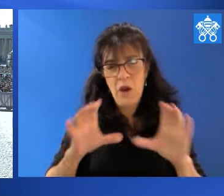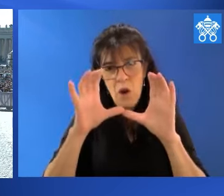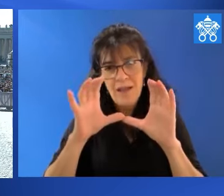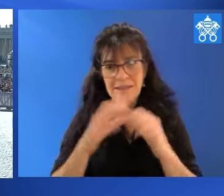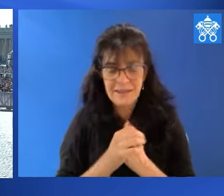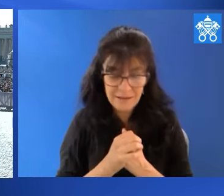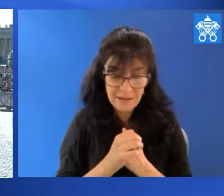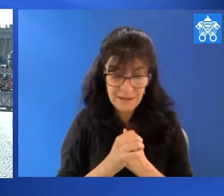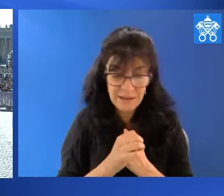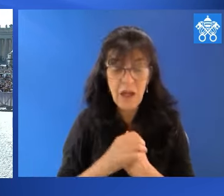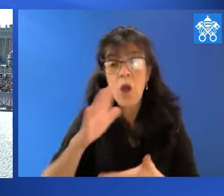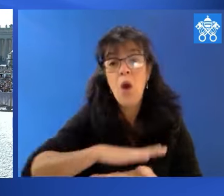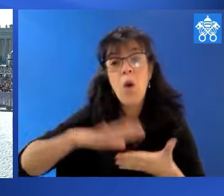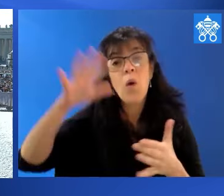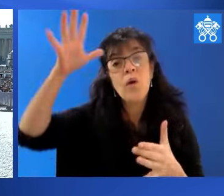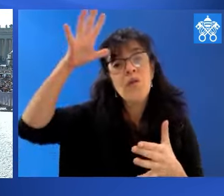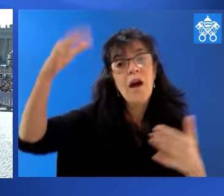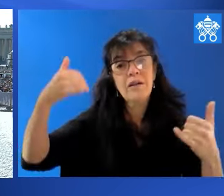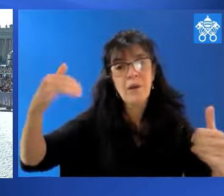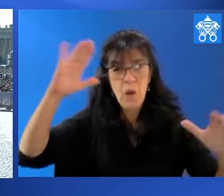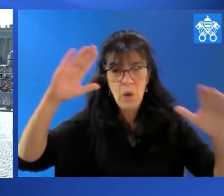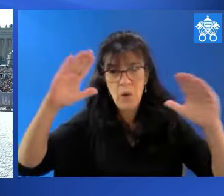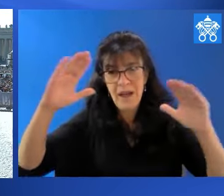The Holy Father will now greet us in Italian.